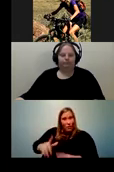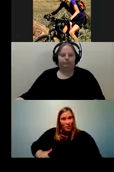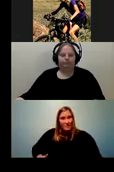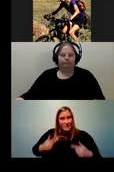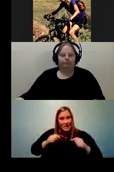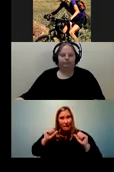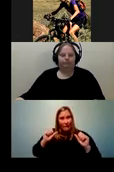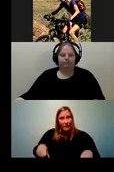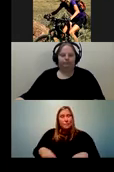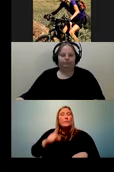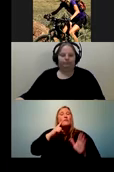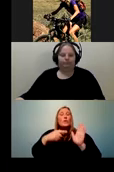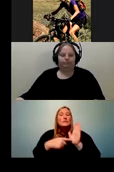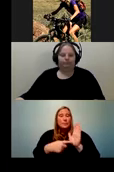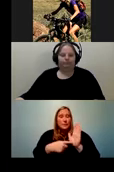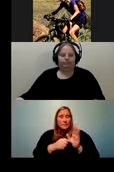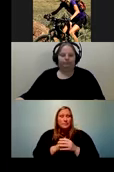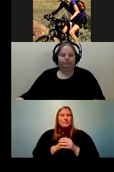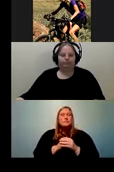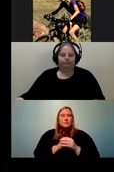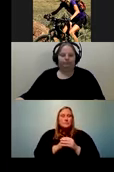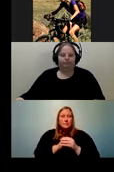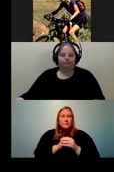I'll give you an example here. So